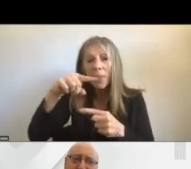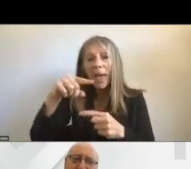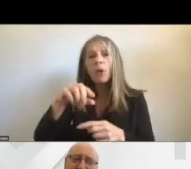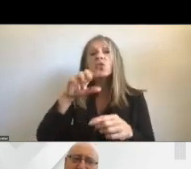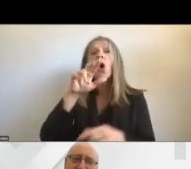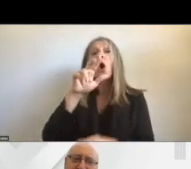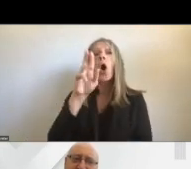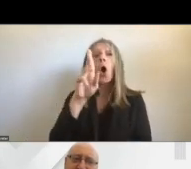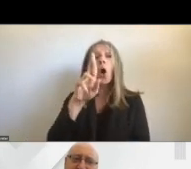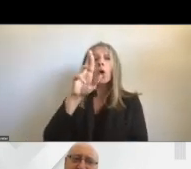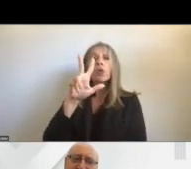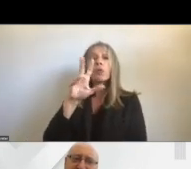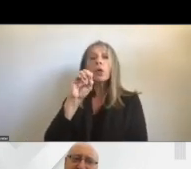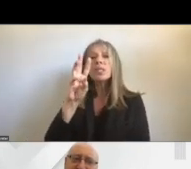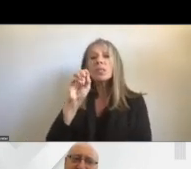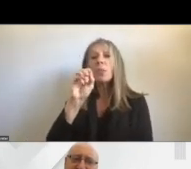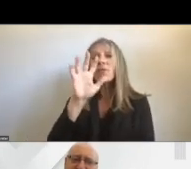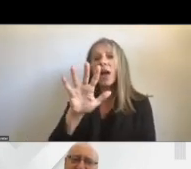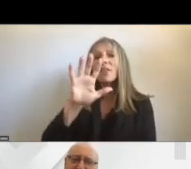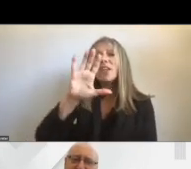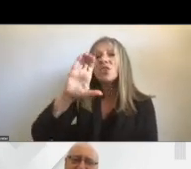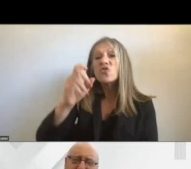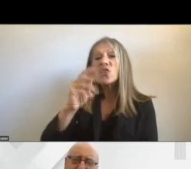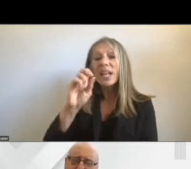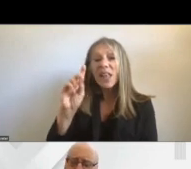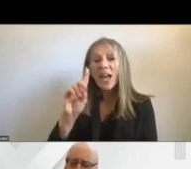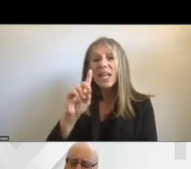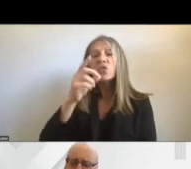of the unprotected area of the transit stop.